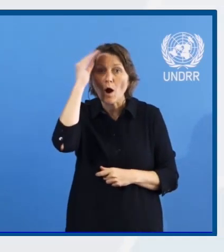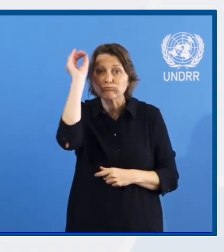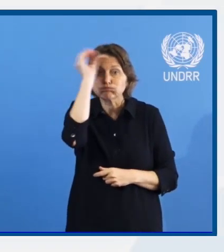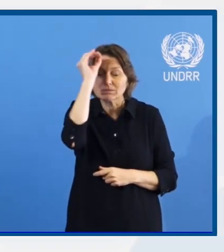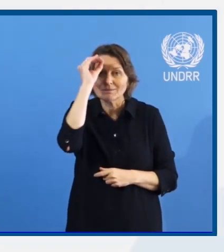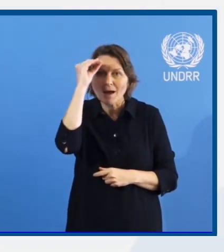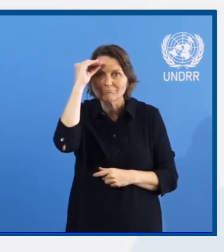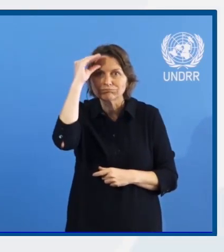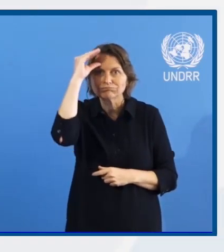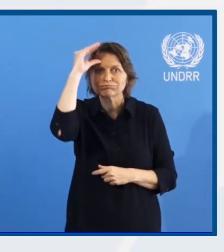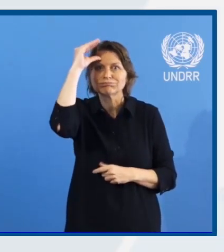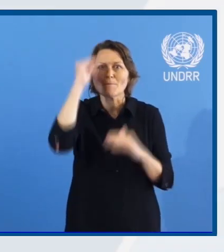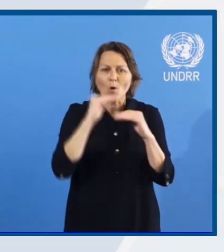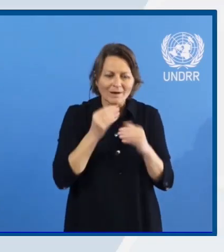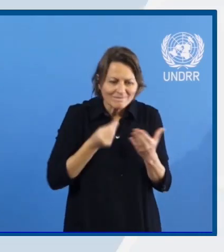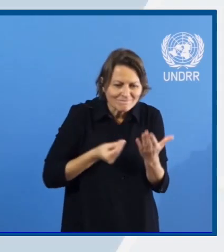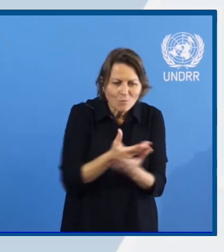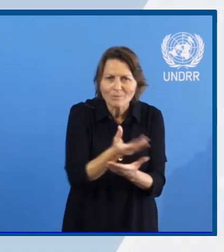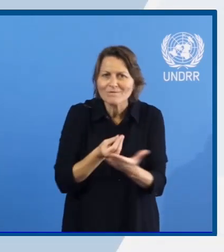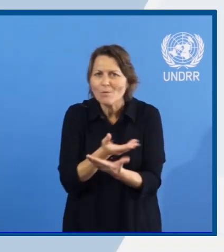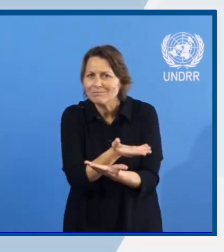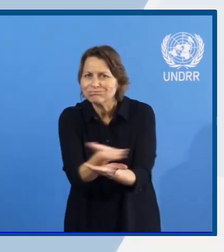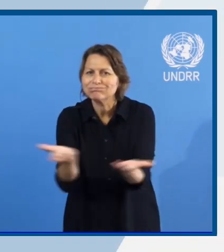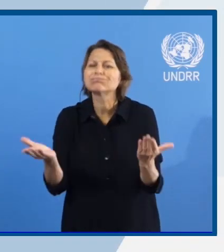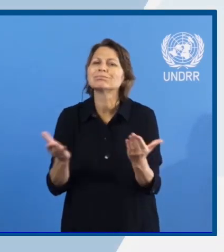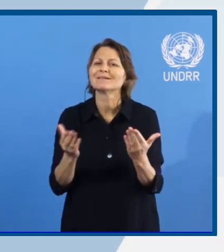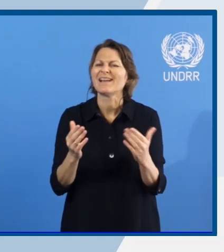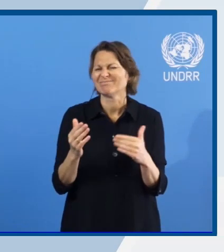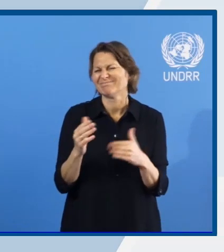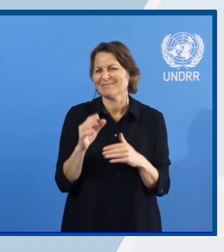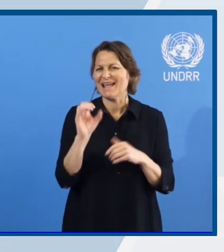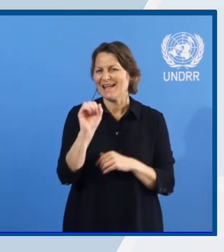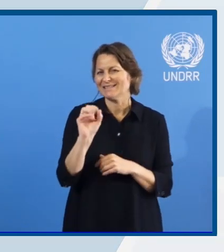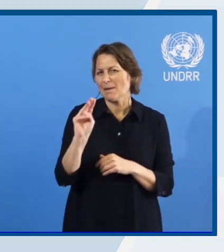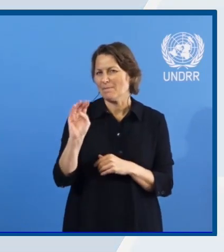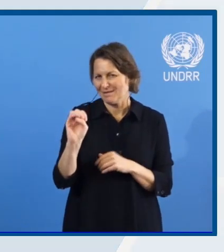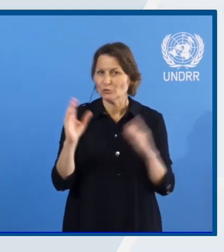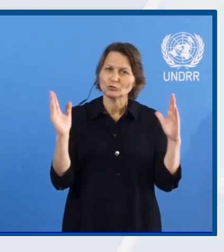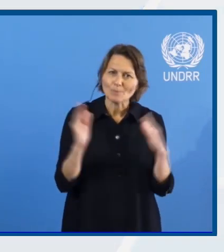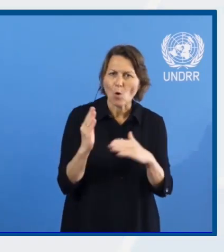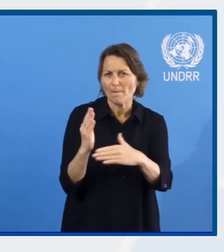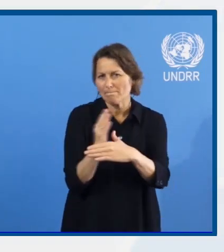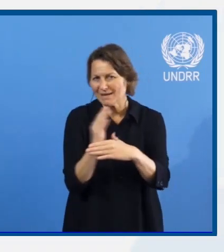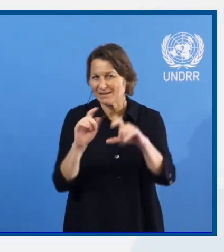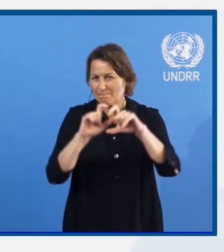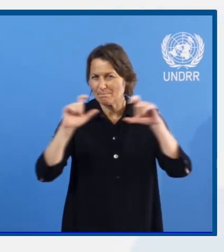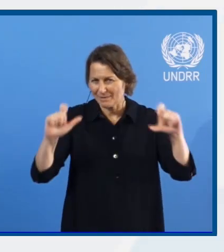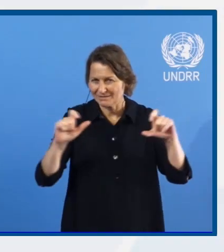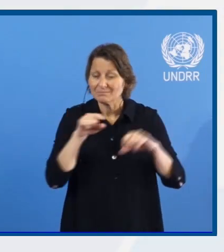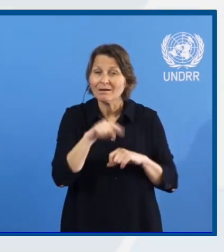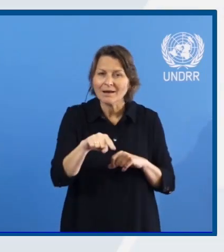the MSMEs up to speed with what adaptation really means.